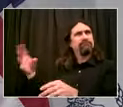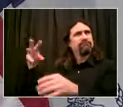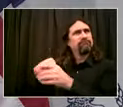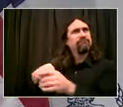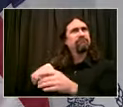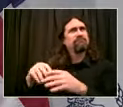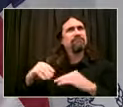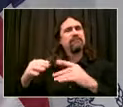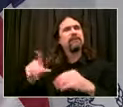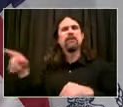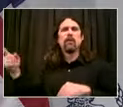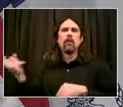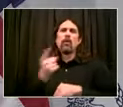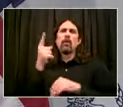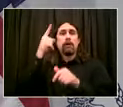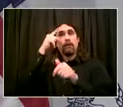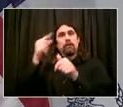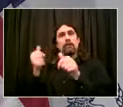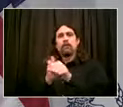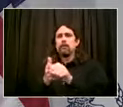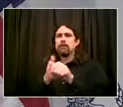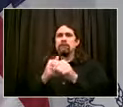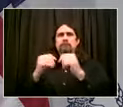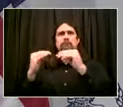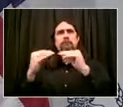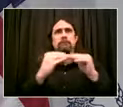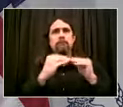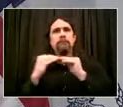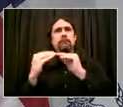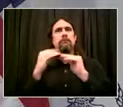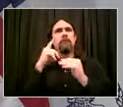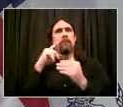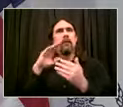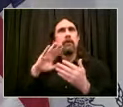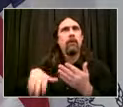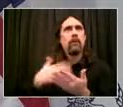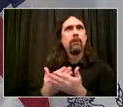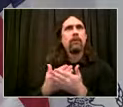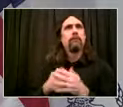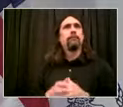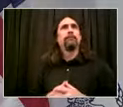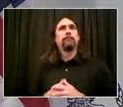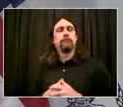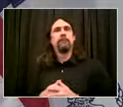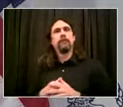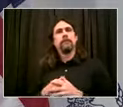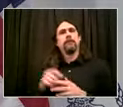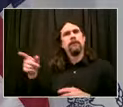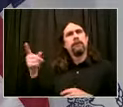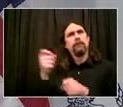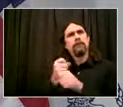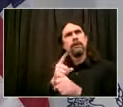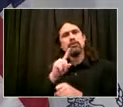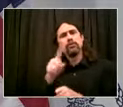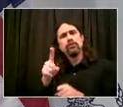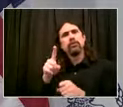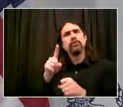flow into communities of color, into the hands of women to make change. And she's shown it can happen.